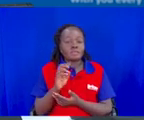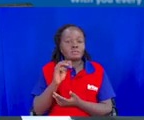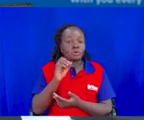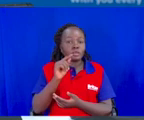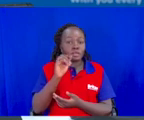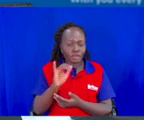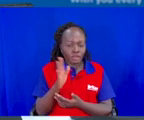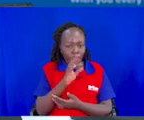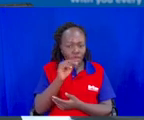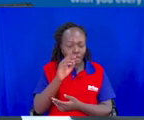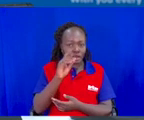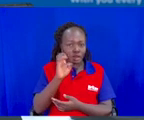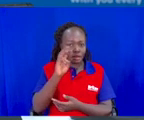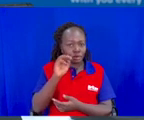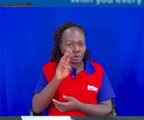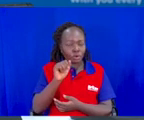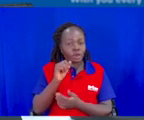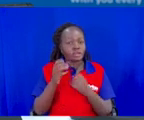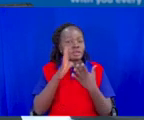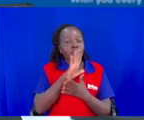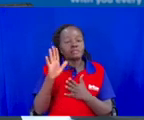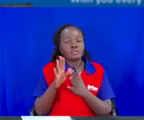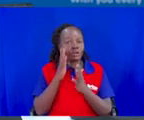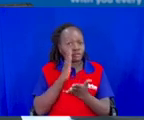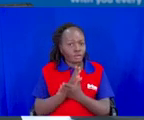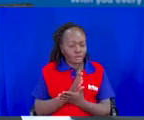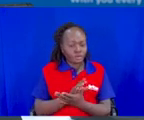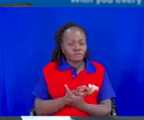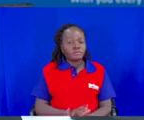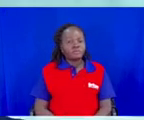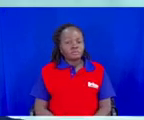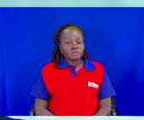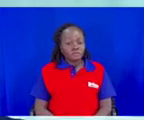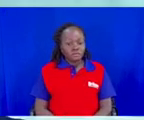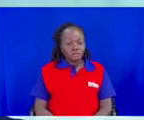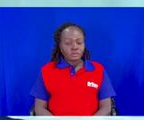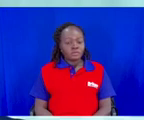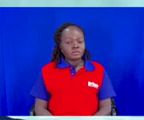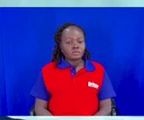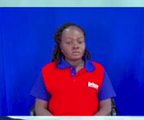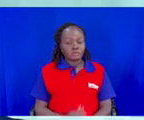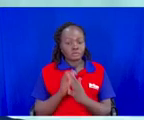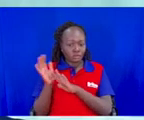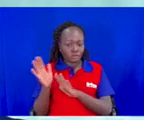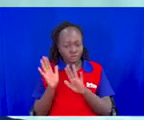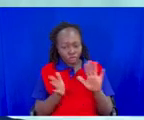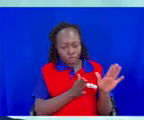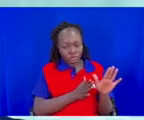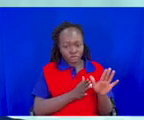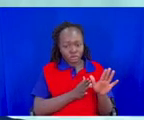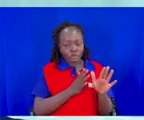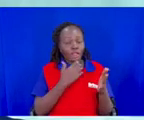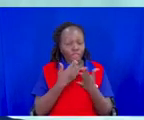Demwa, to give their confirmation. Mr. Demwa. Thank you, Madam Chair, esteemed